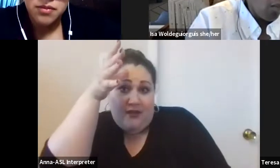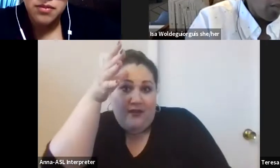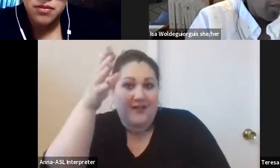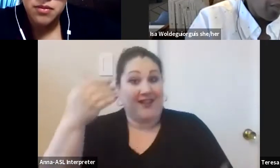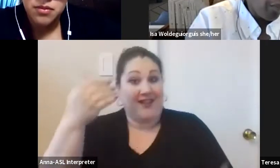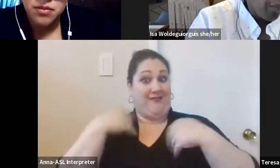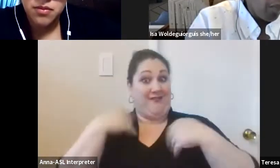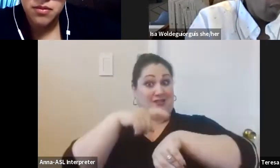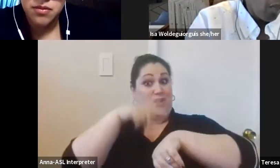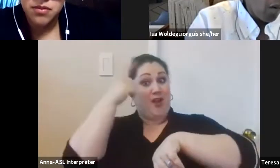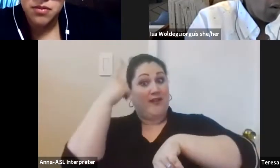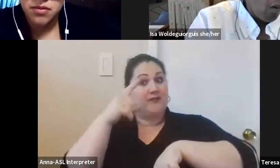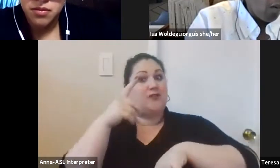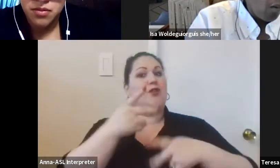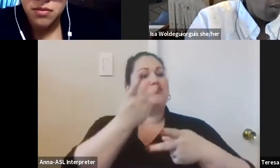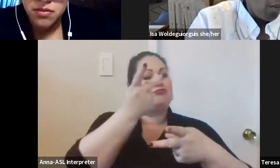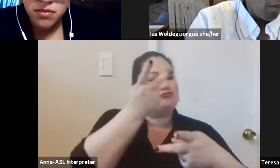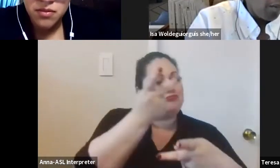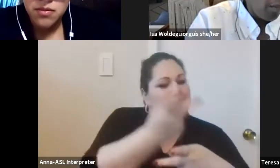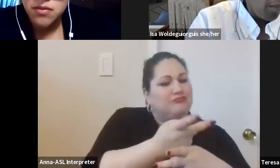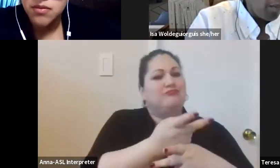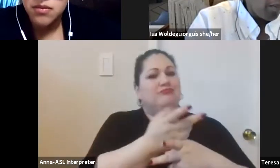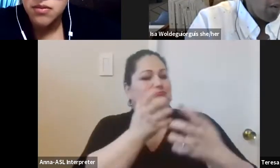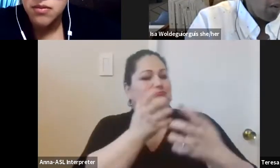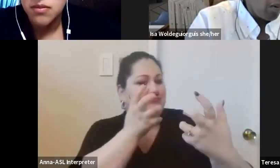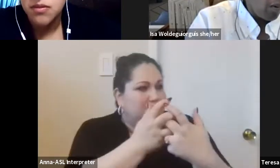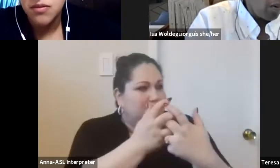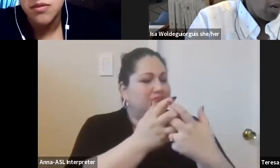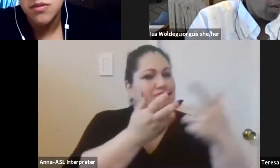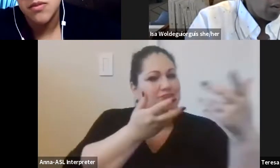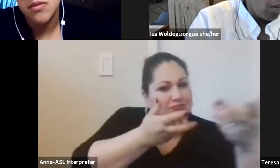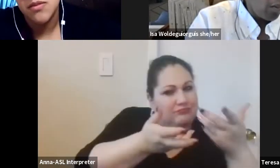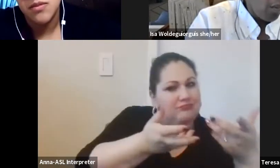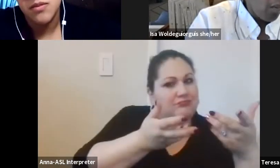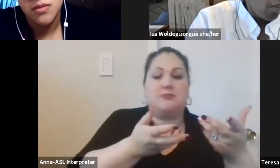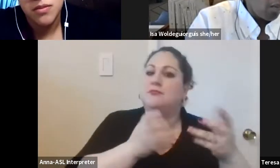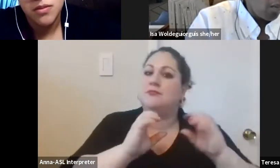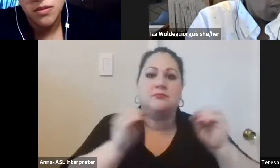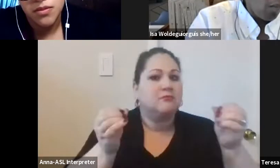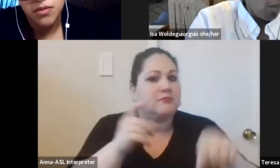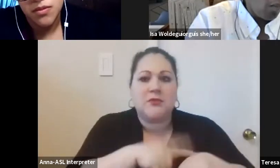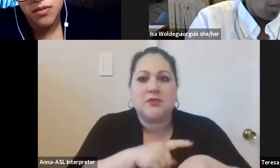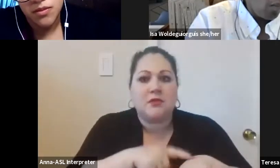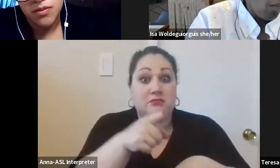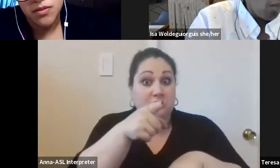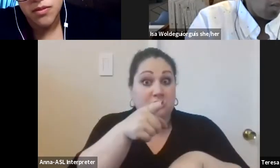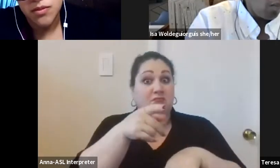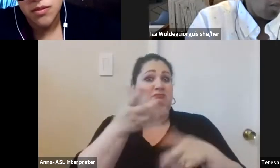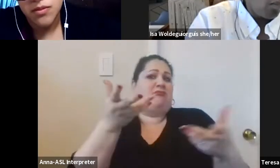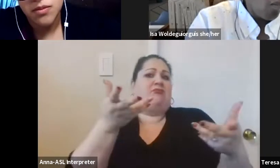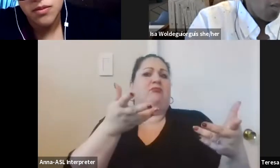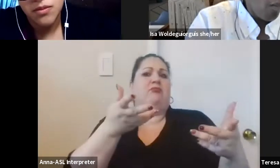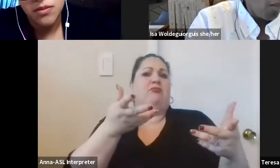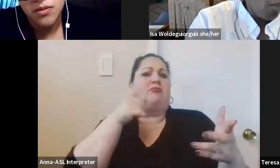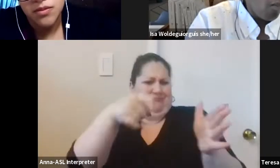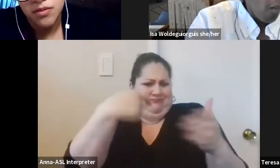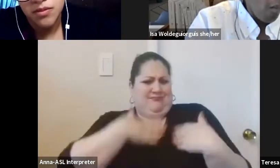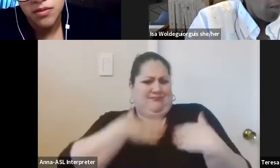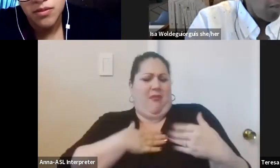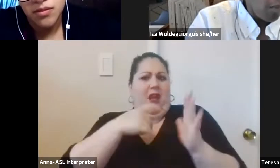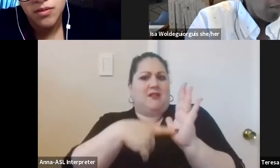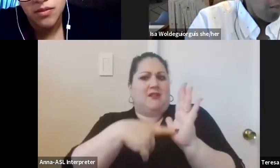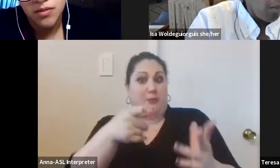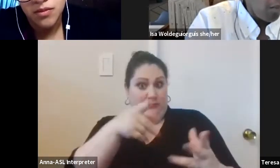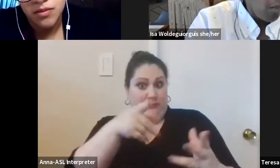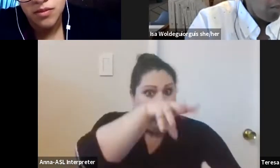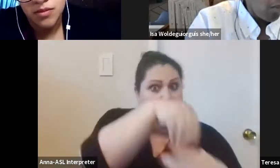out. The biggest thing, she was involved in the domestic violence, yanked the kids away. And how is that helping?